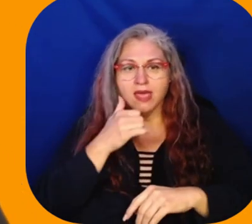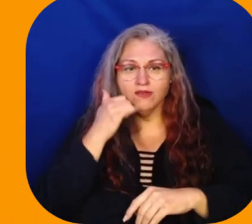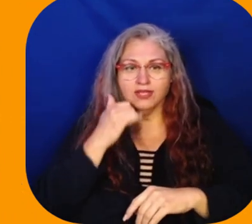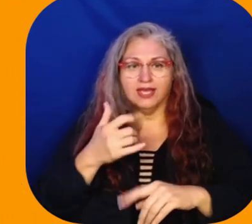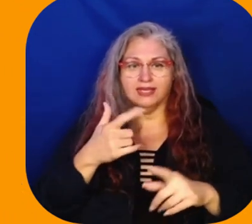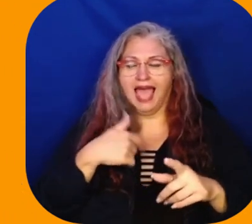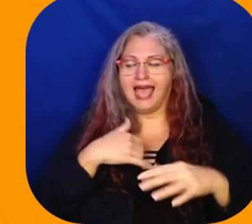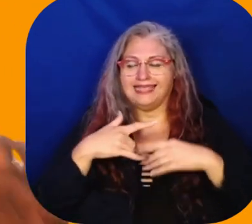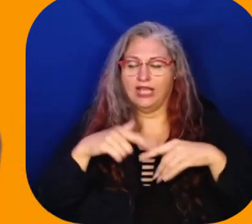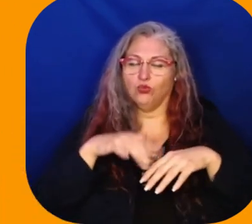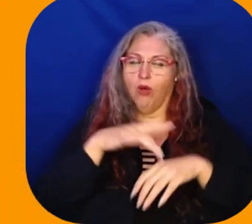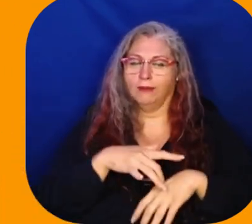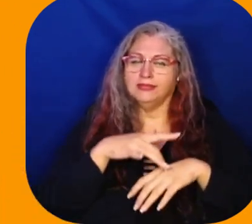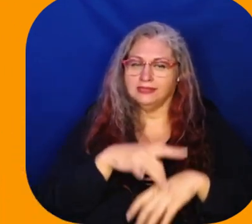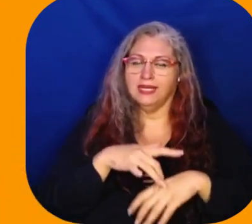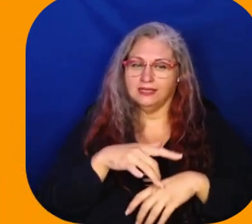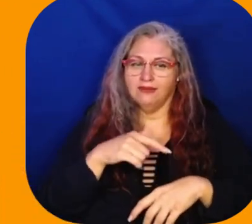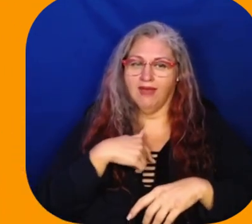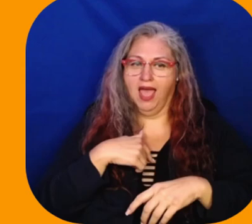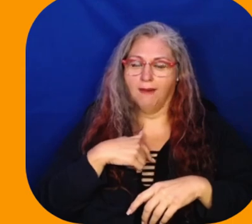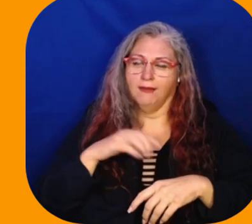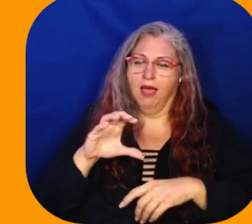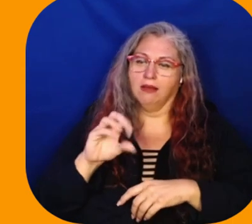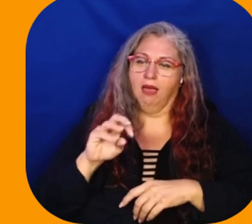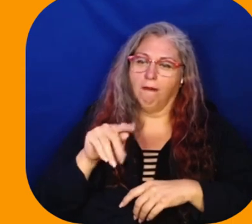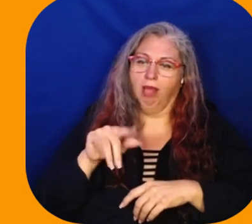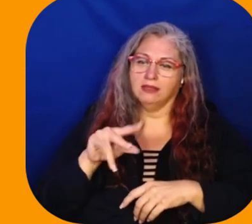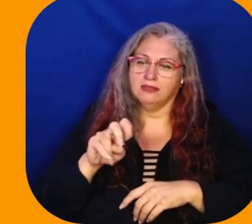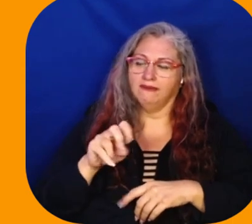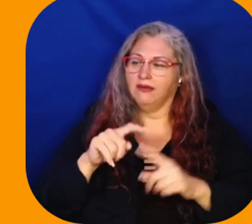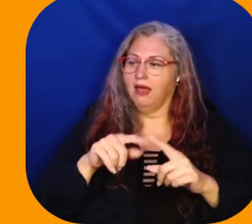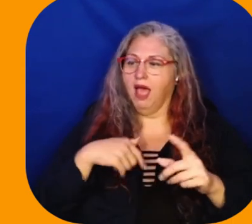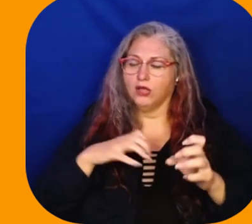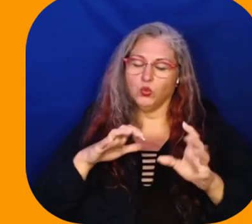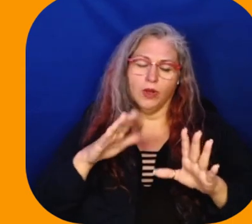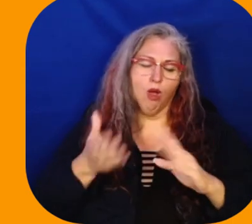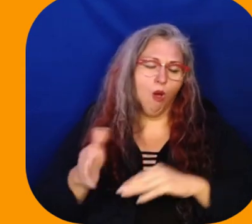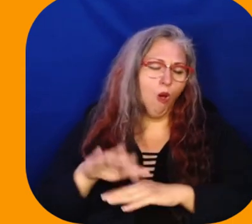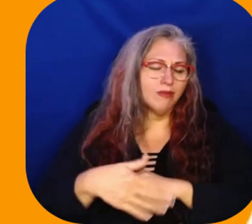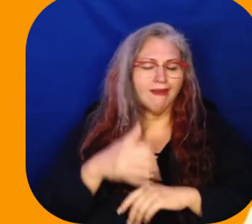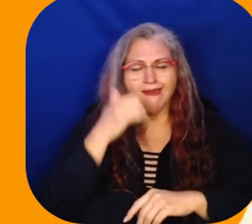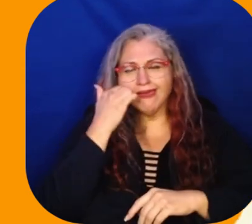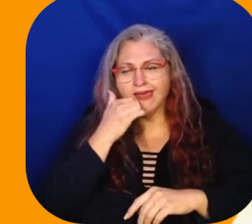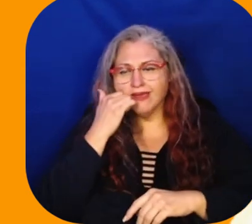that. I'm a compulsive, and I was just doing it all day, every day. And so now,